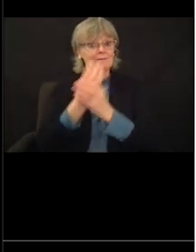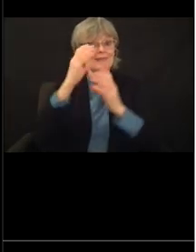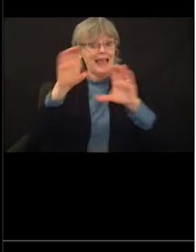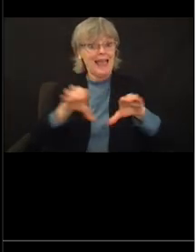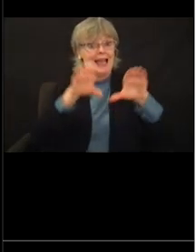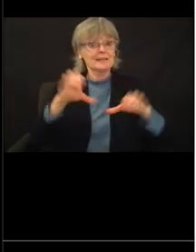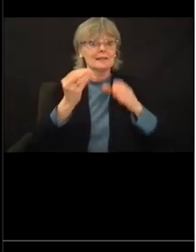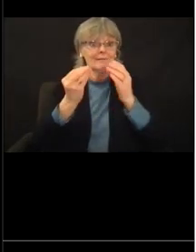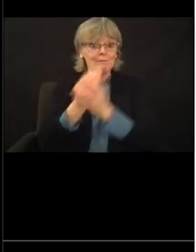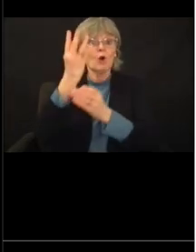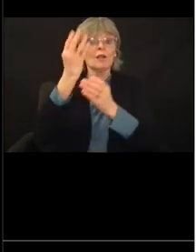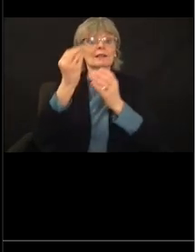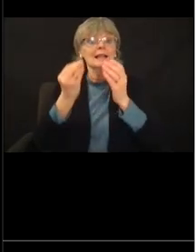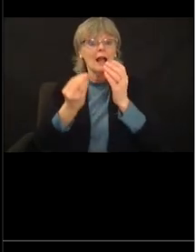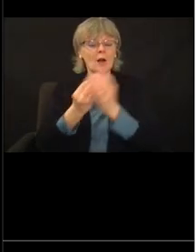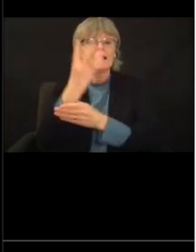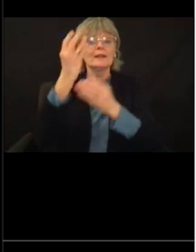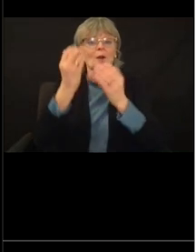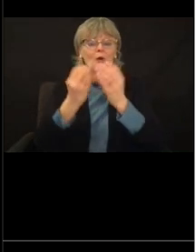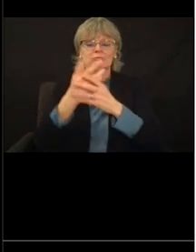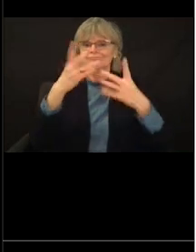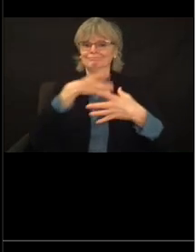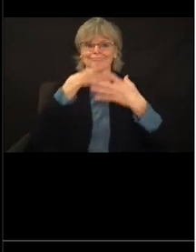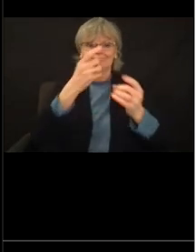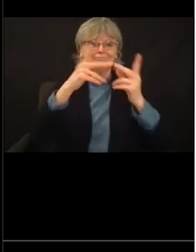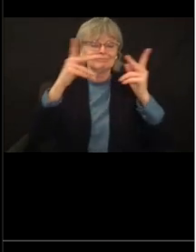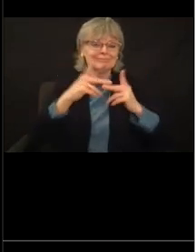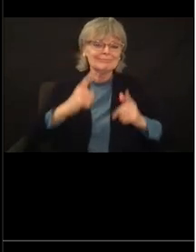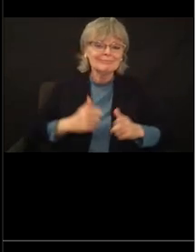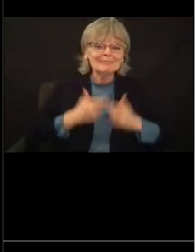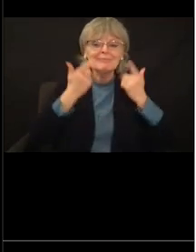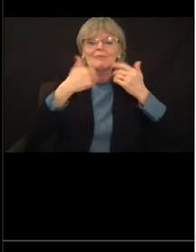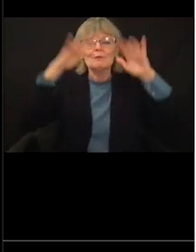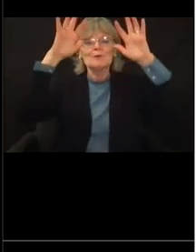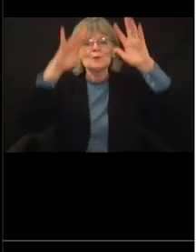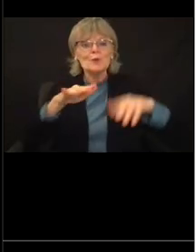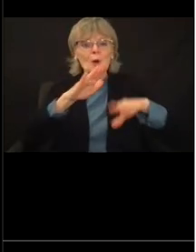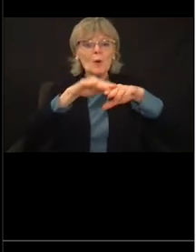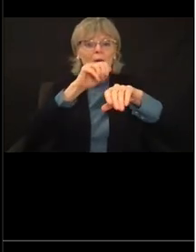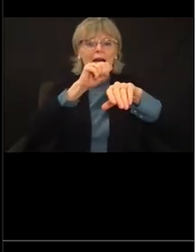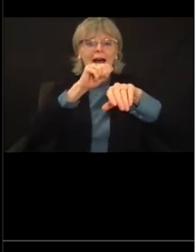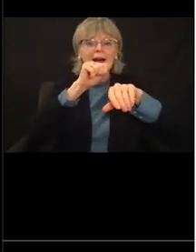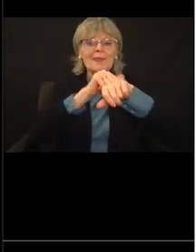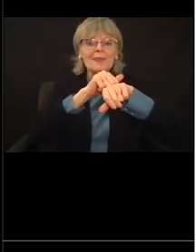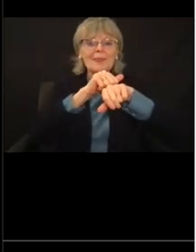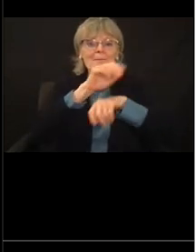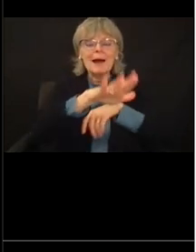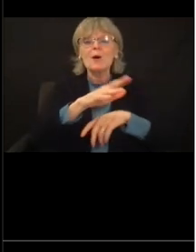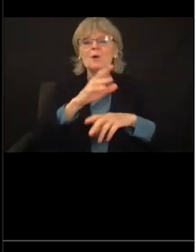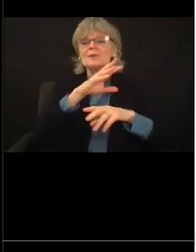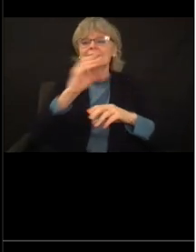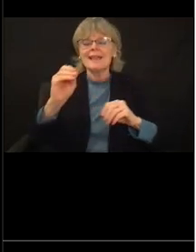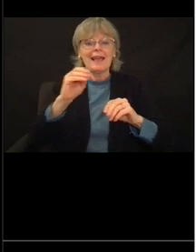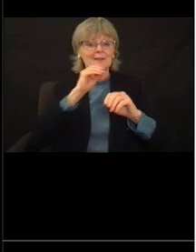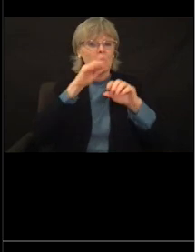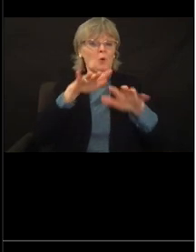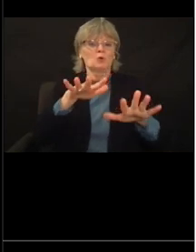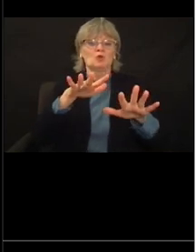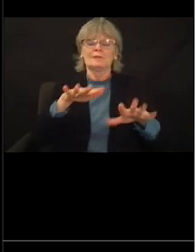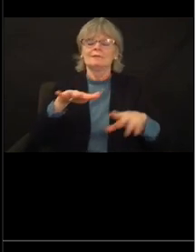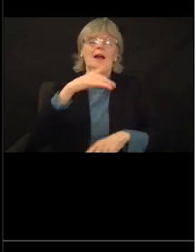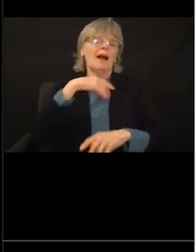very interesting place to live. We have snow on the mountains and ocean all around us, and I absolutely